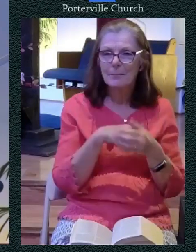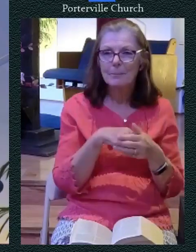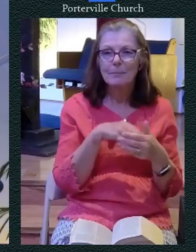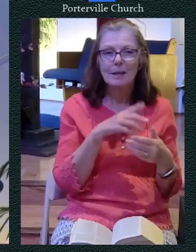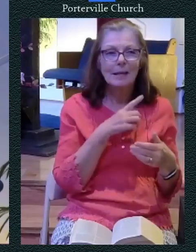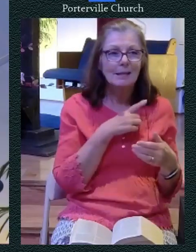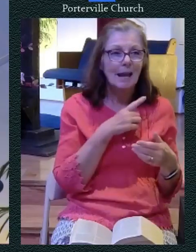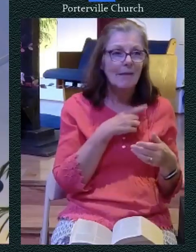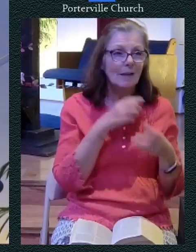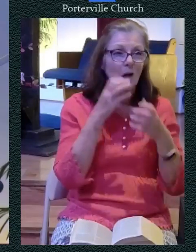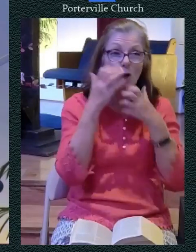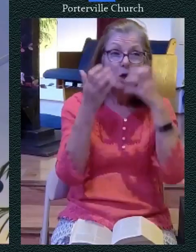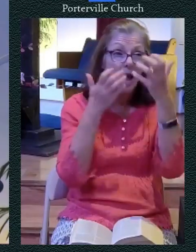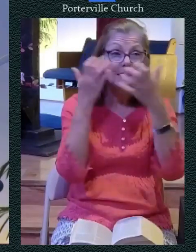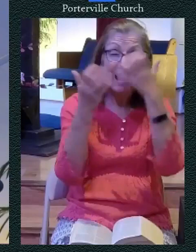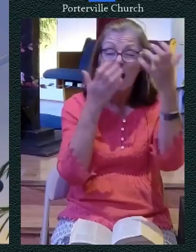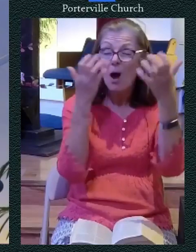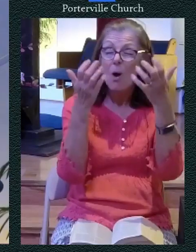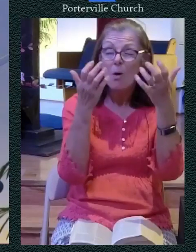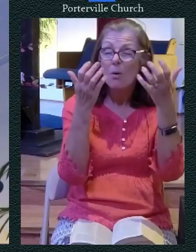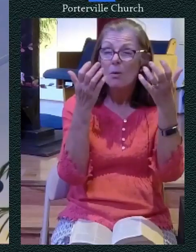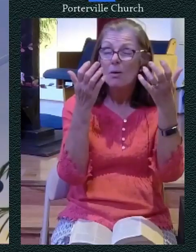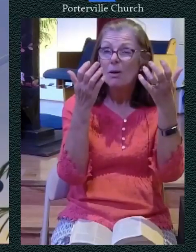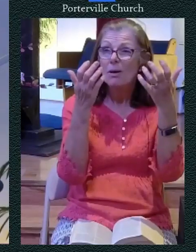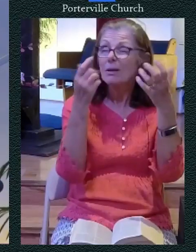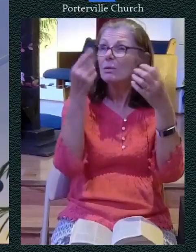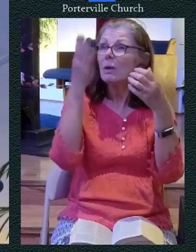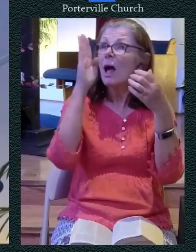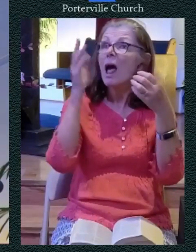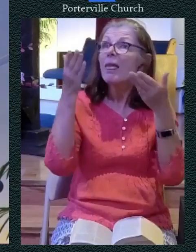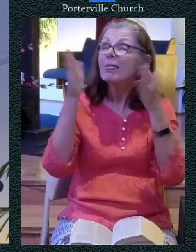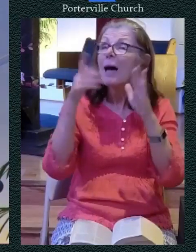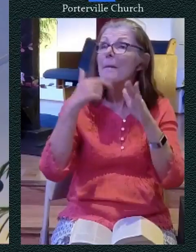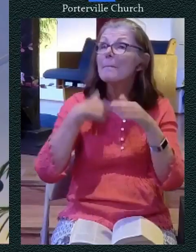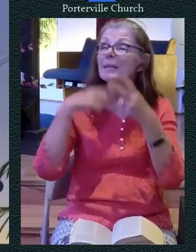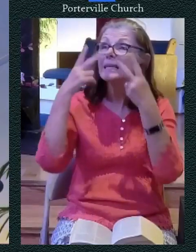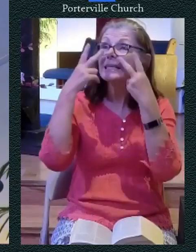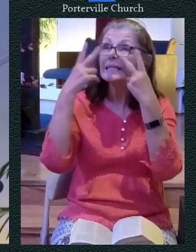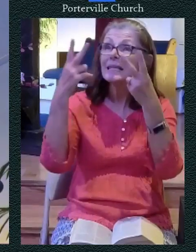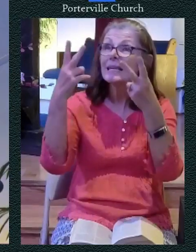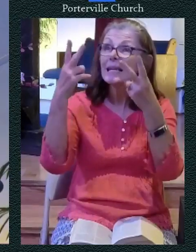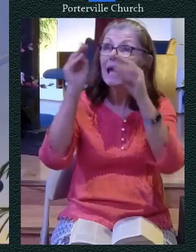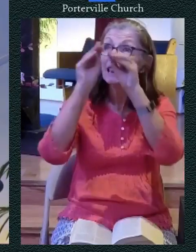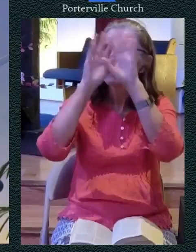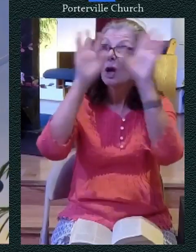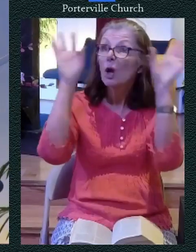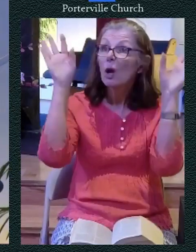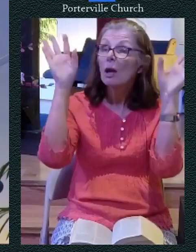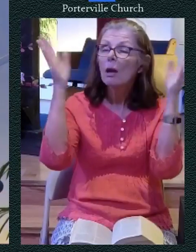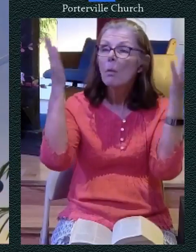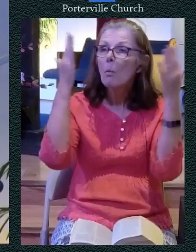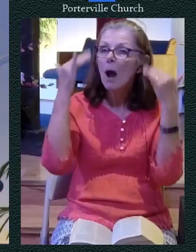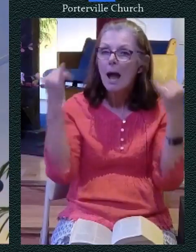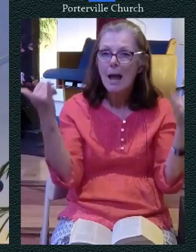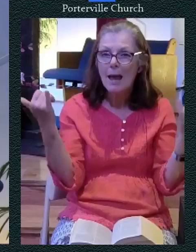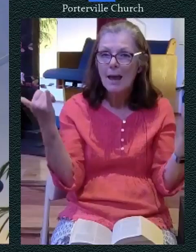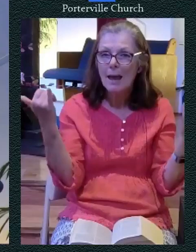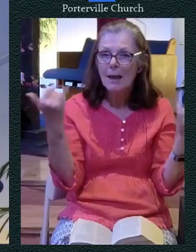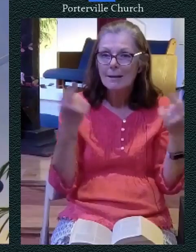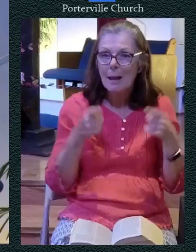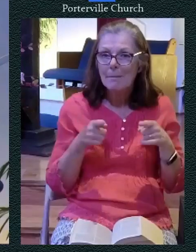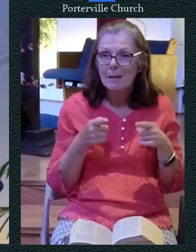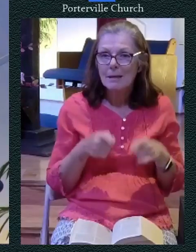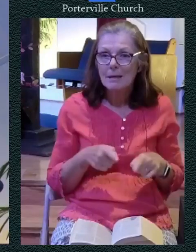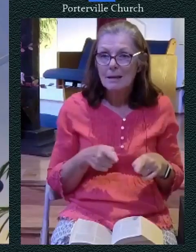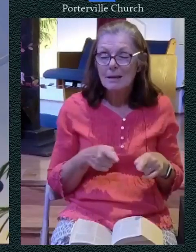to open his mouth to God, "Let me see clearly." The suffering had blurred his